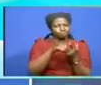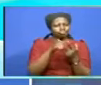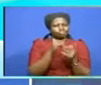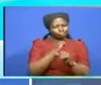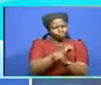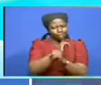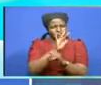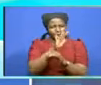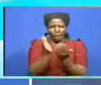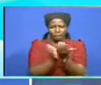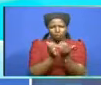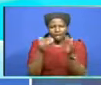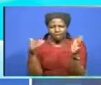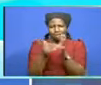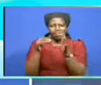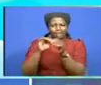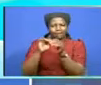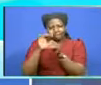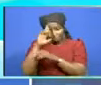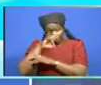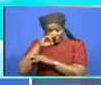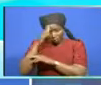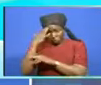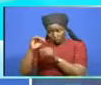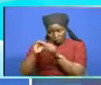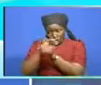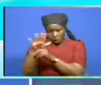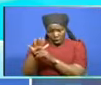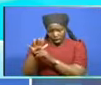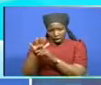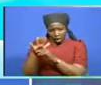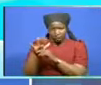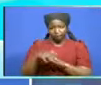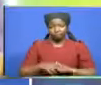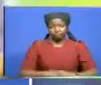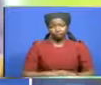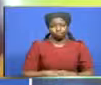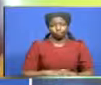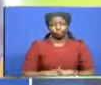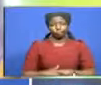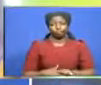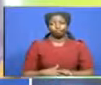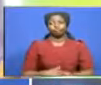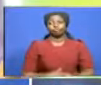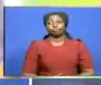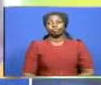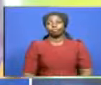risks brought about by the COVID-19 disruptions.